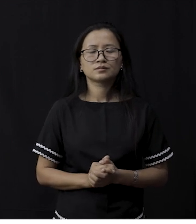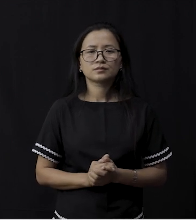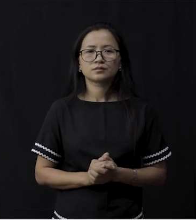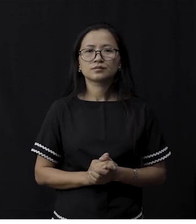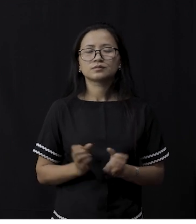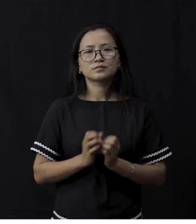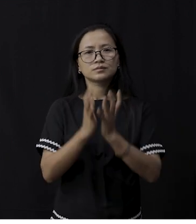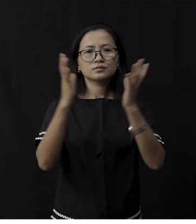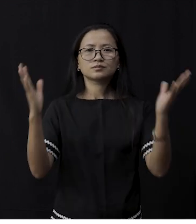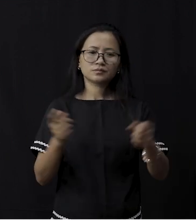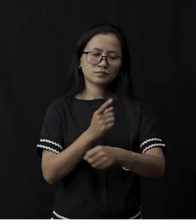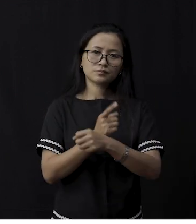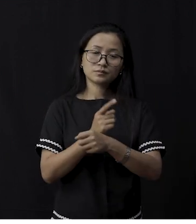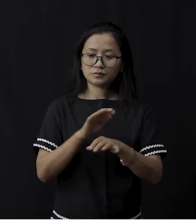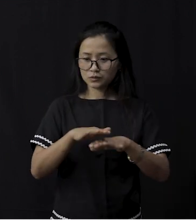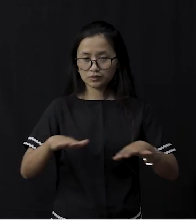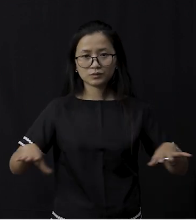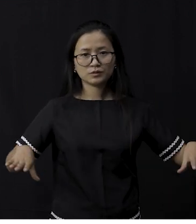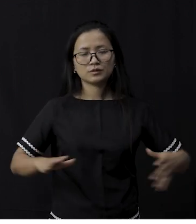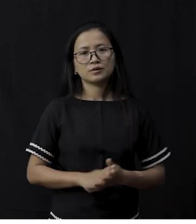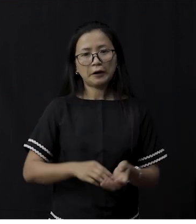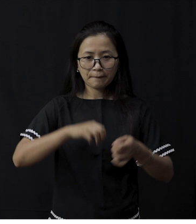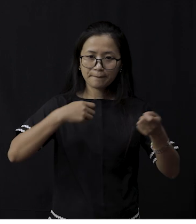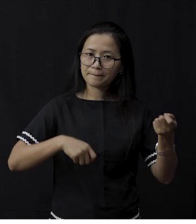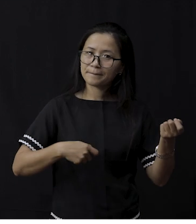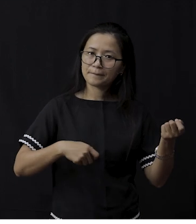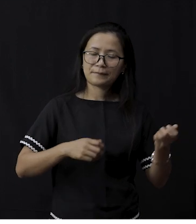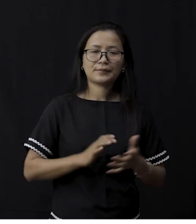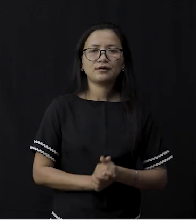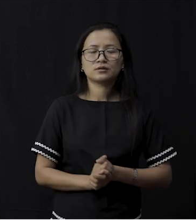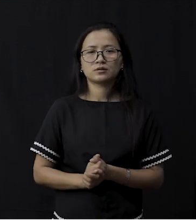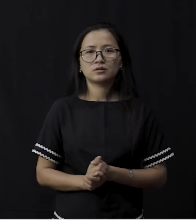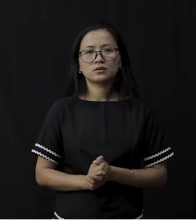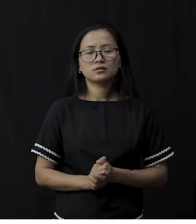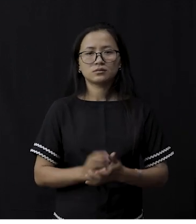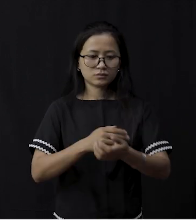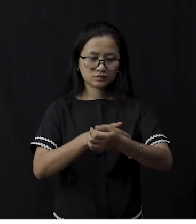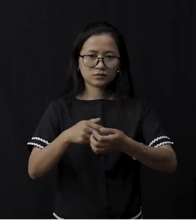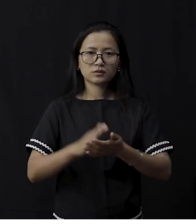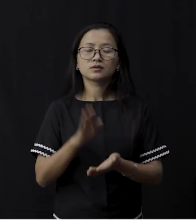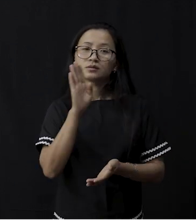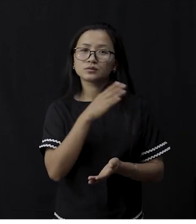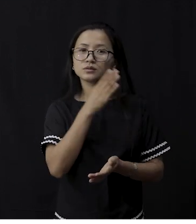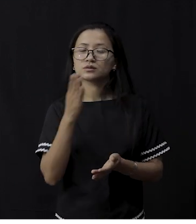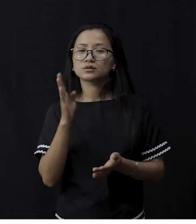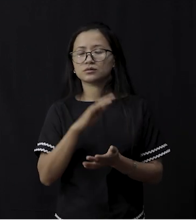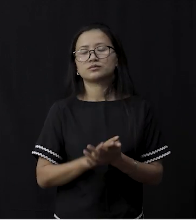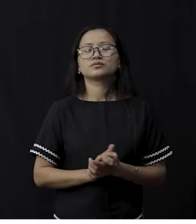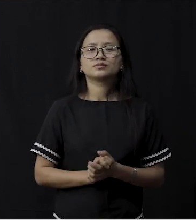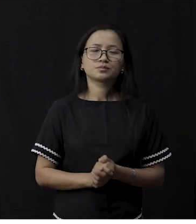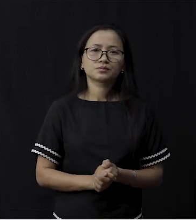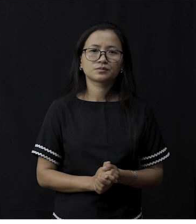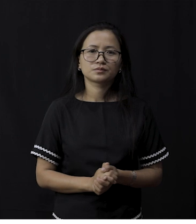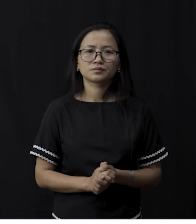Okay, so many of the children here I see playing guitar. So that is a name of a musical instrument.